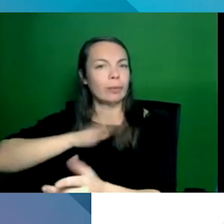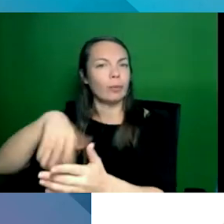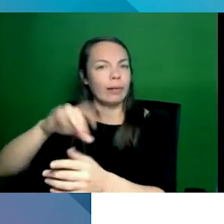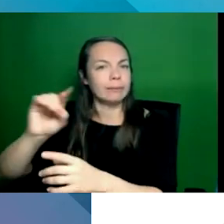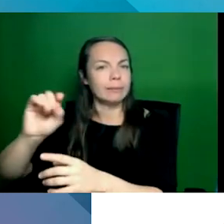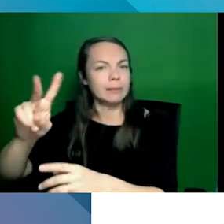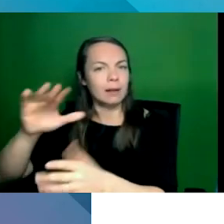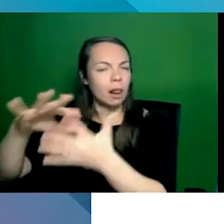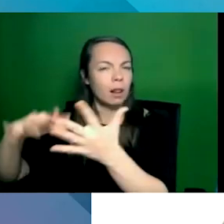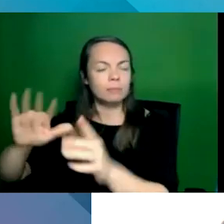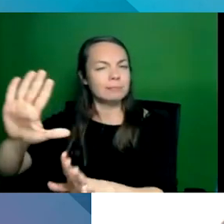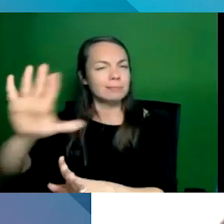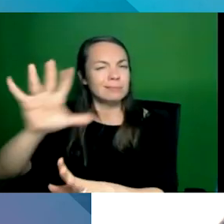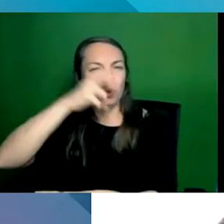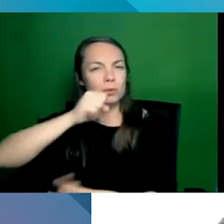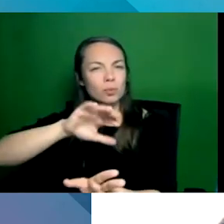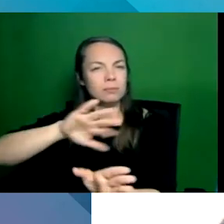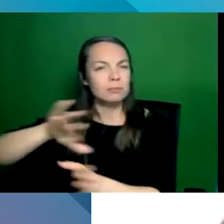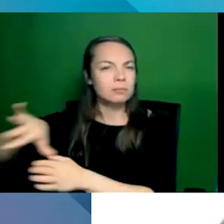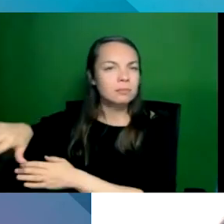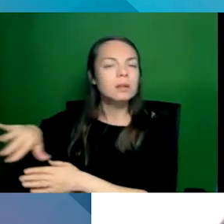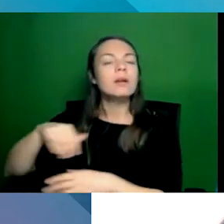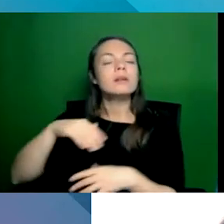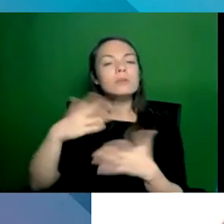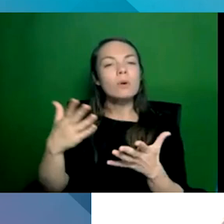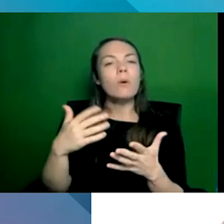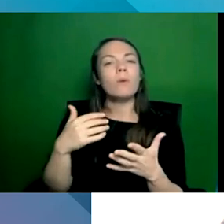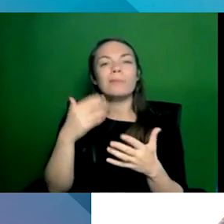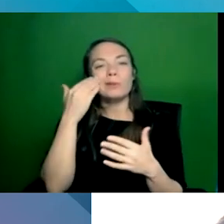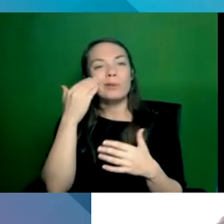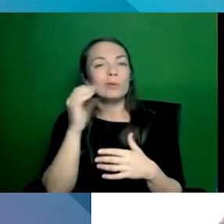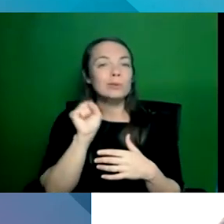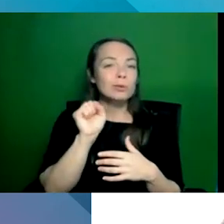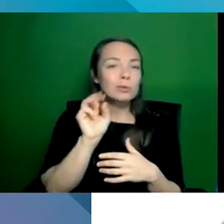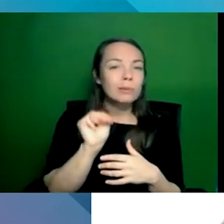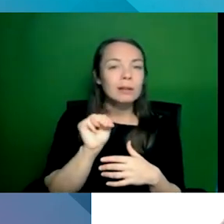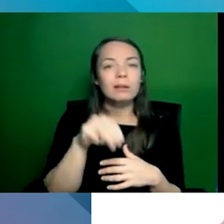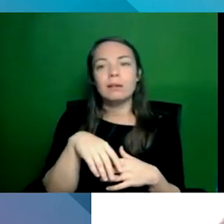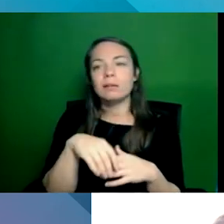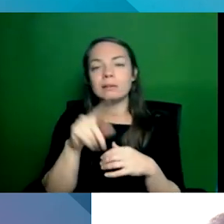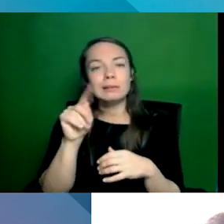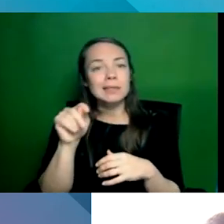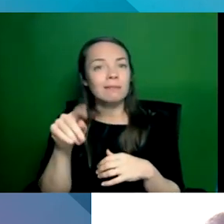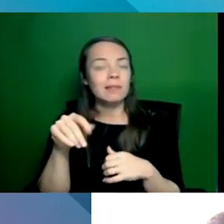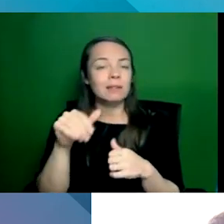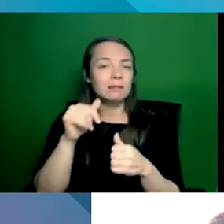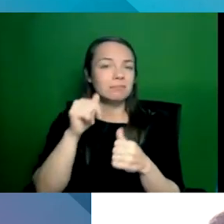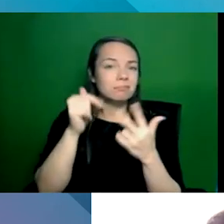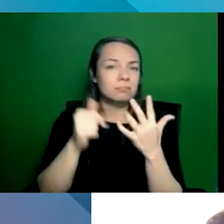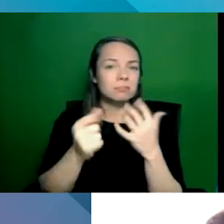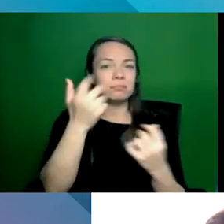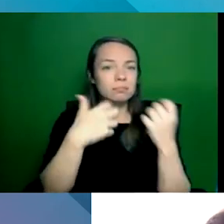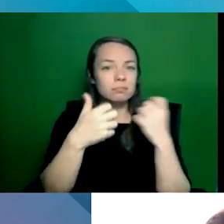our social media, through our televisions, through channels, period, that sitting down